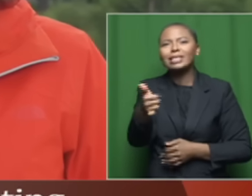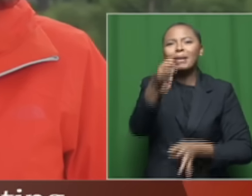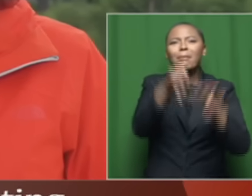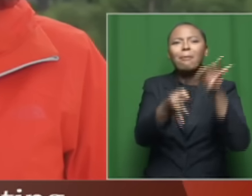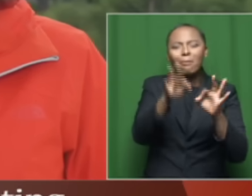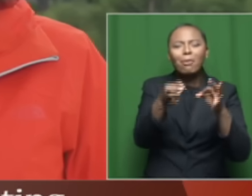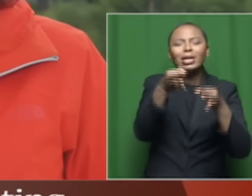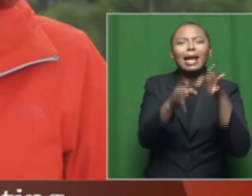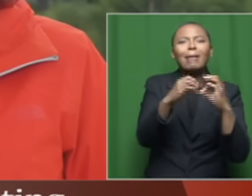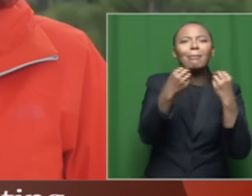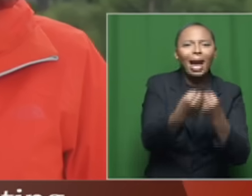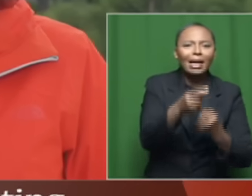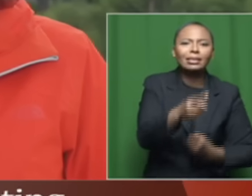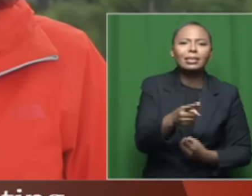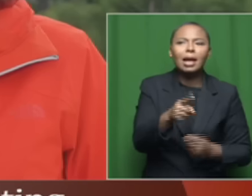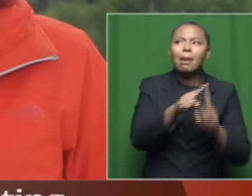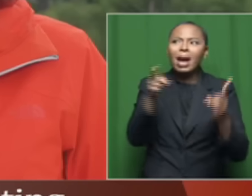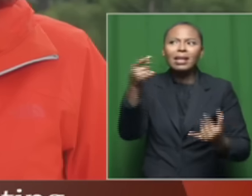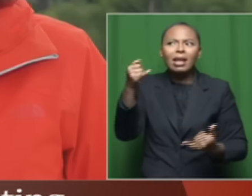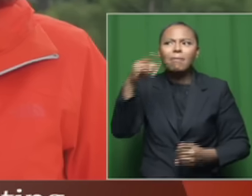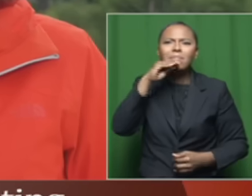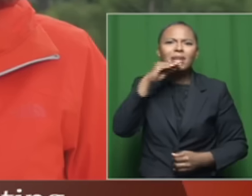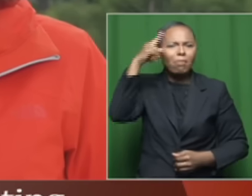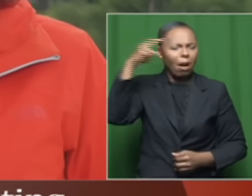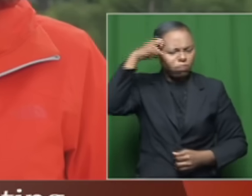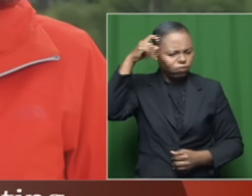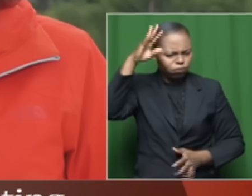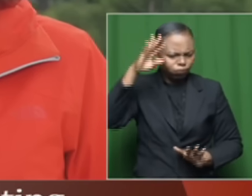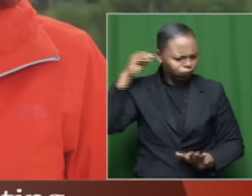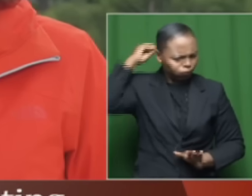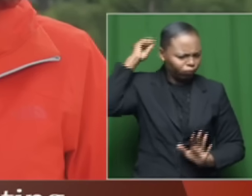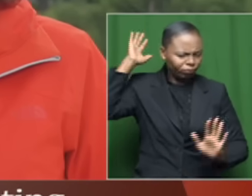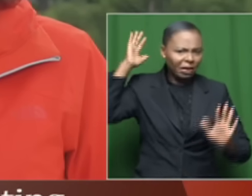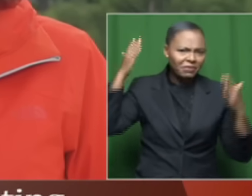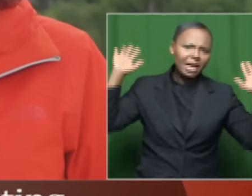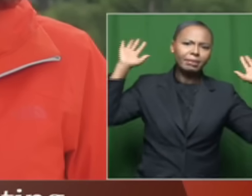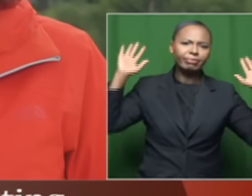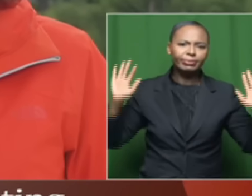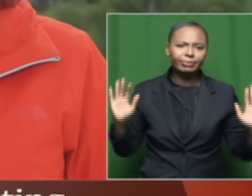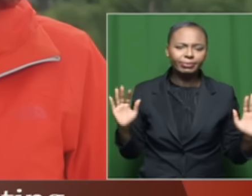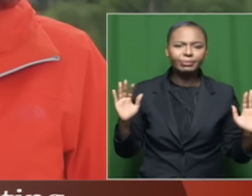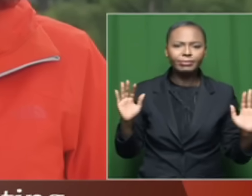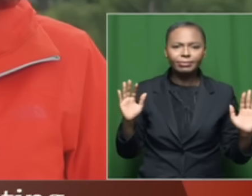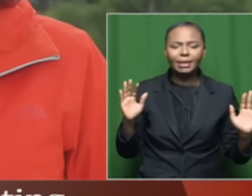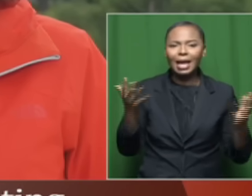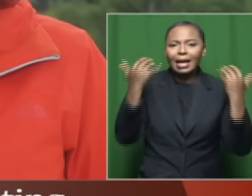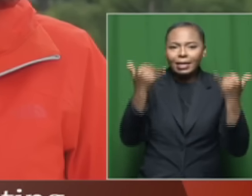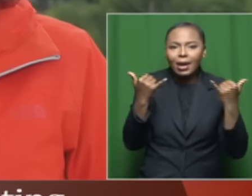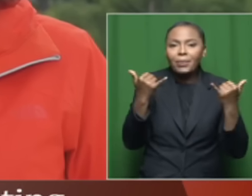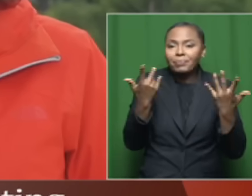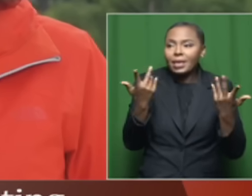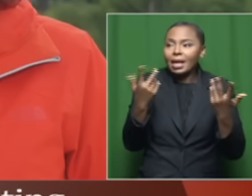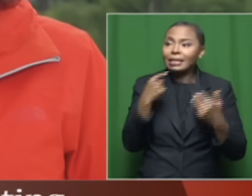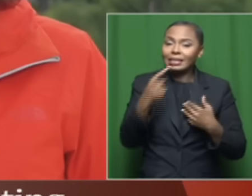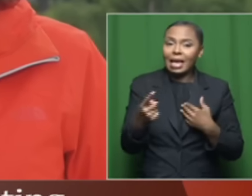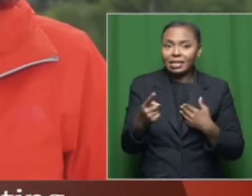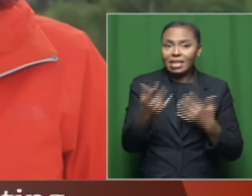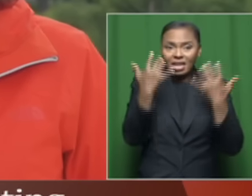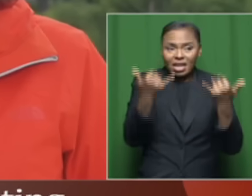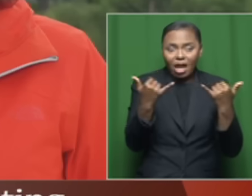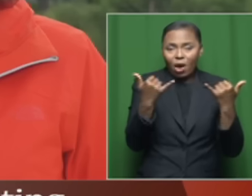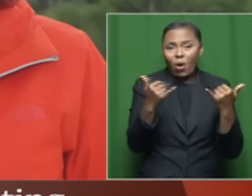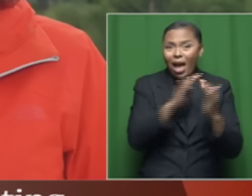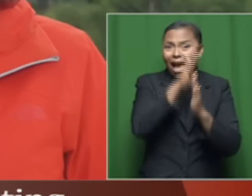up his mind. And then when the question comes up to say, after all of this, and you are able to possibly iron out